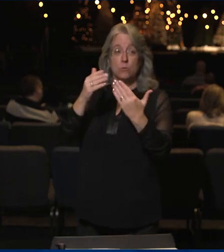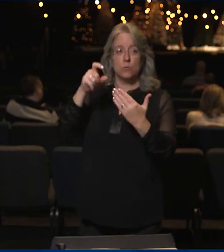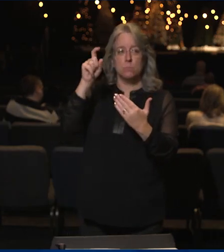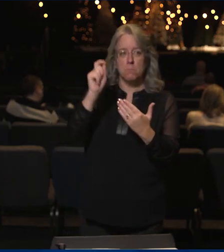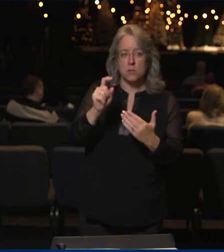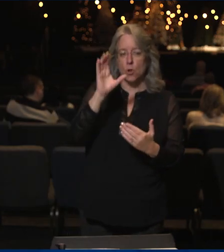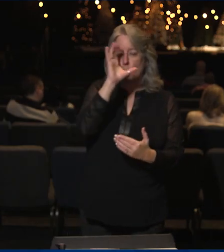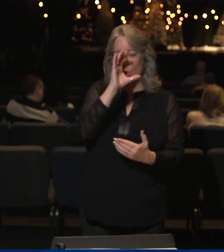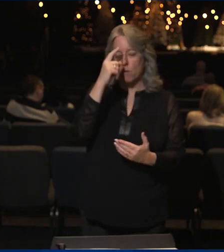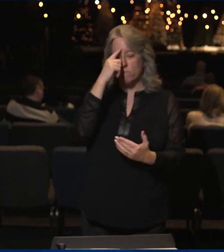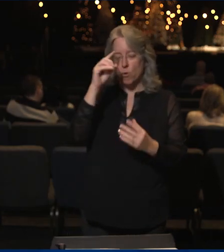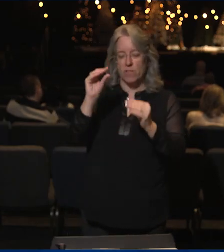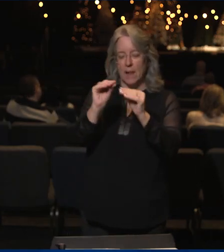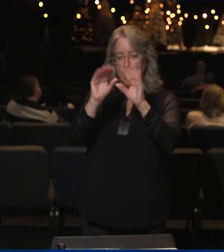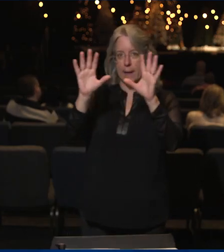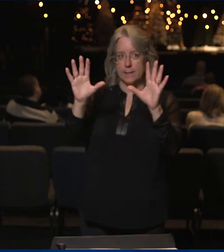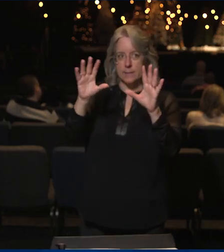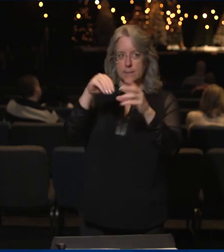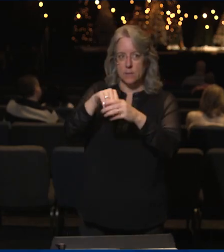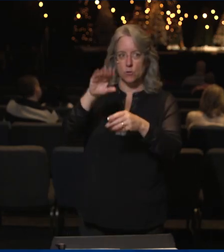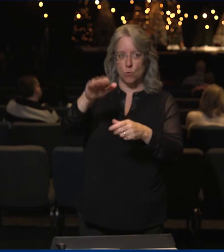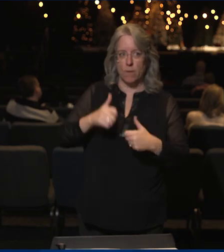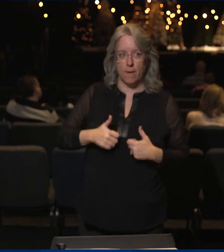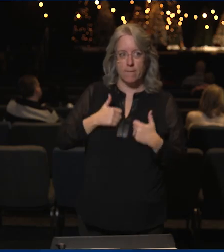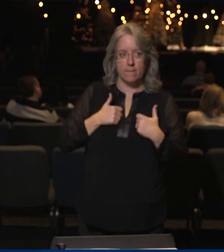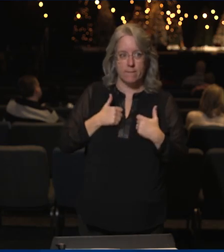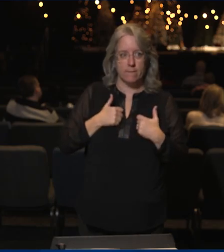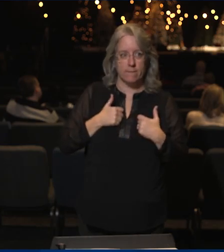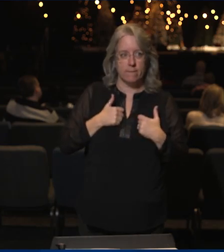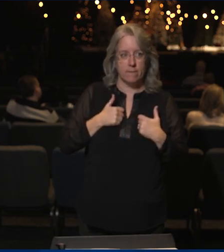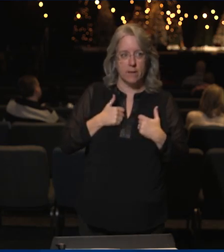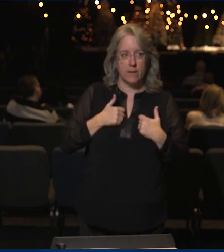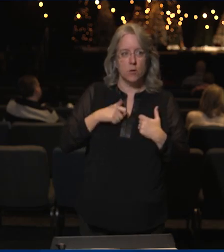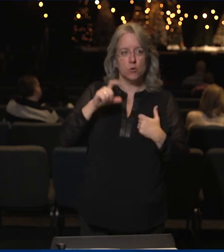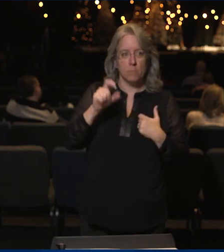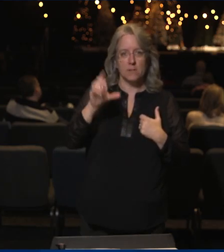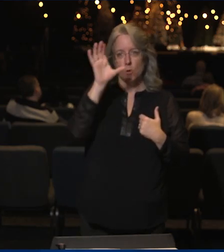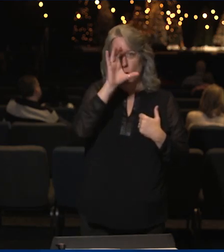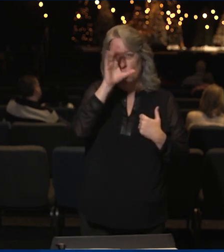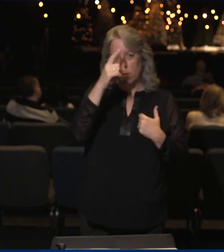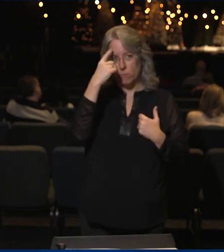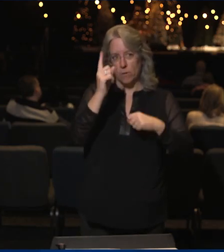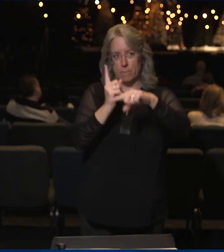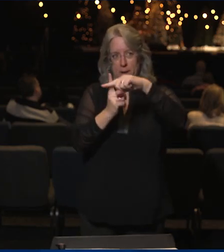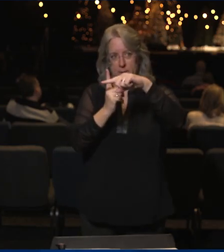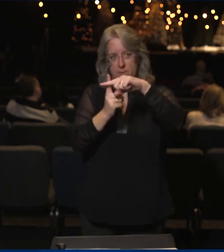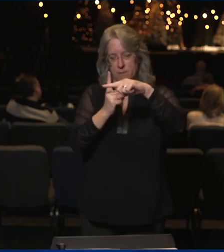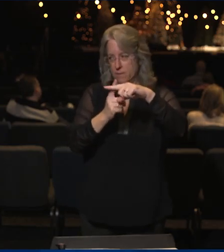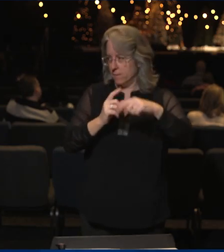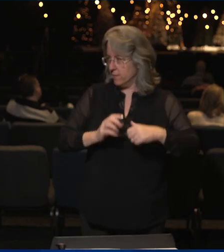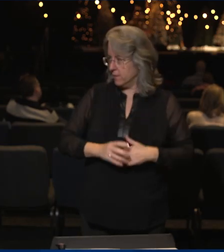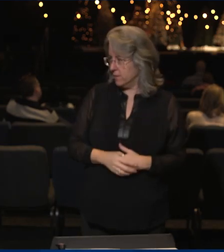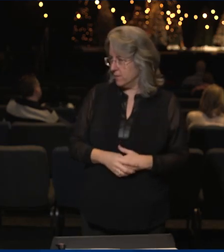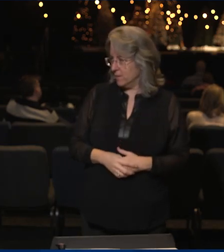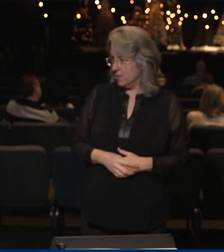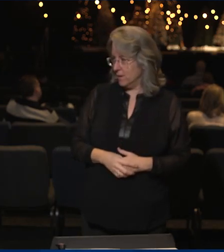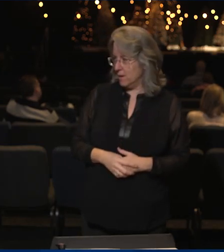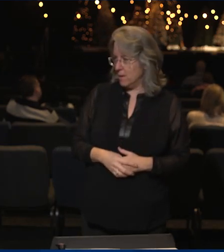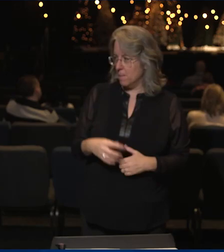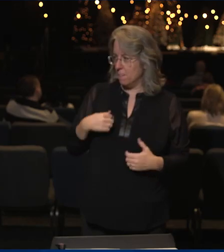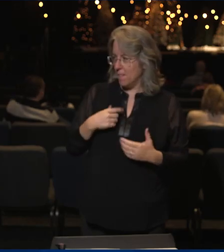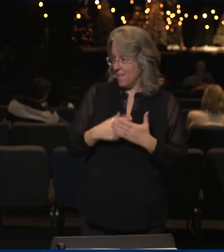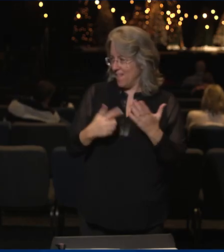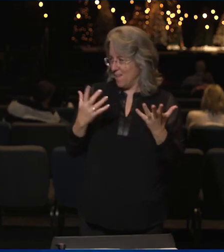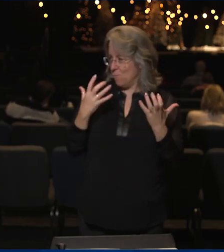light in your life. And so what I want to do right now is I just want you to get quiet and close